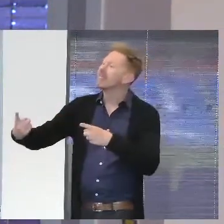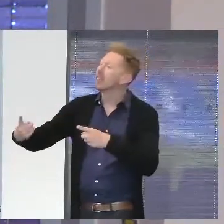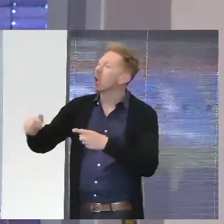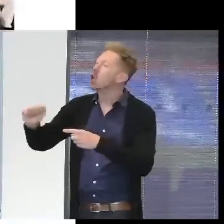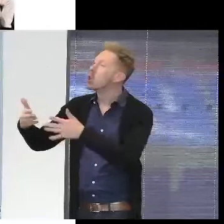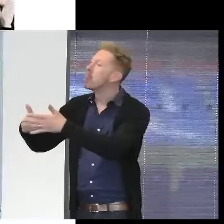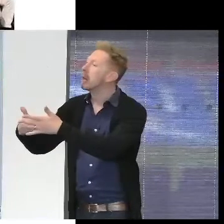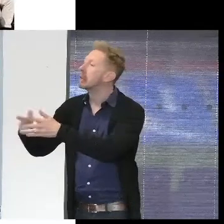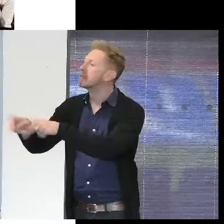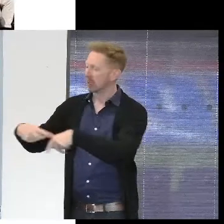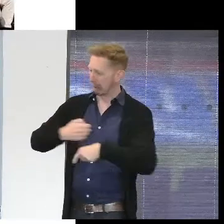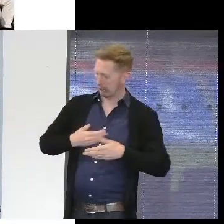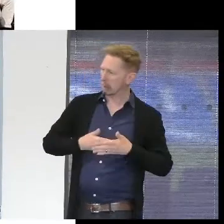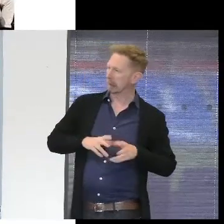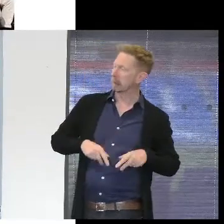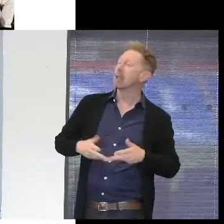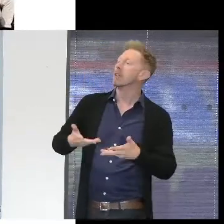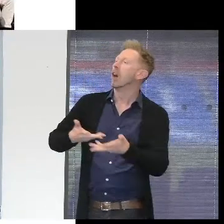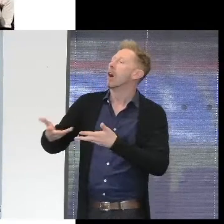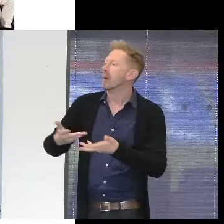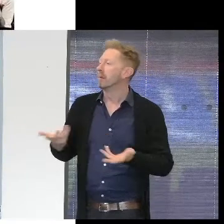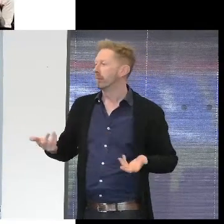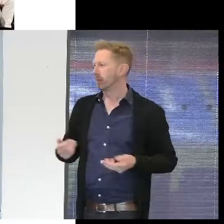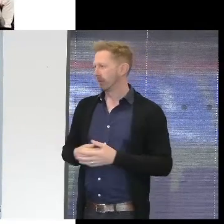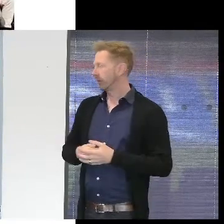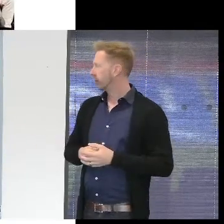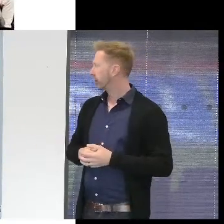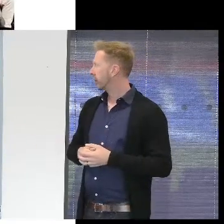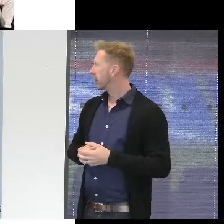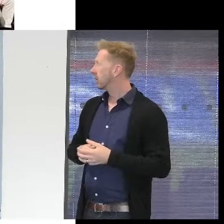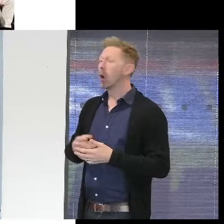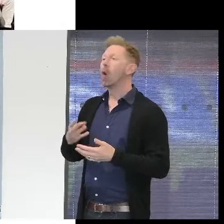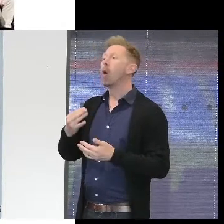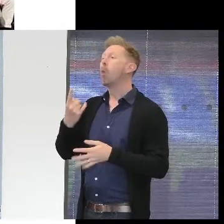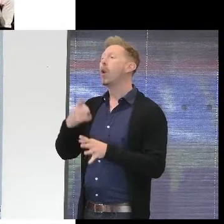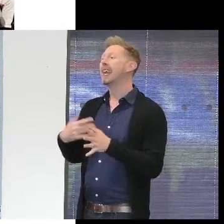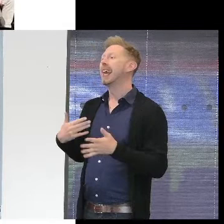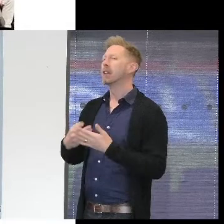As I said, we've just completed our first year, so I'm going to run through some of the things that went really well last year.